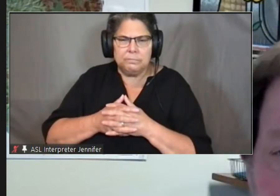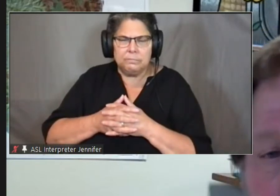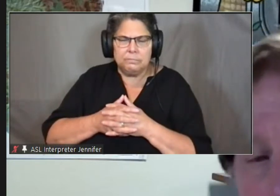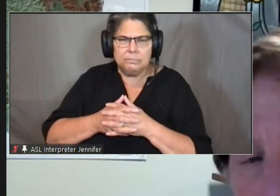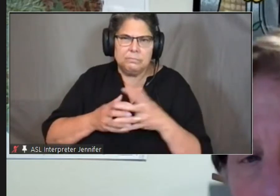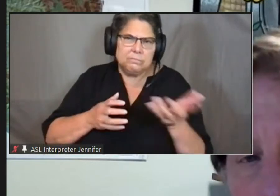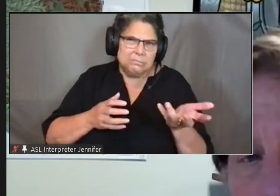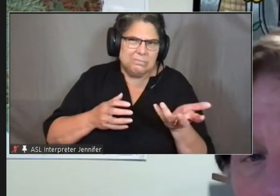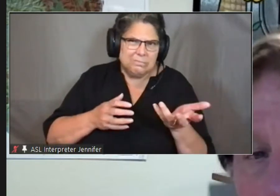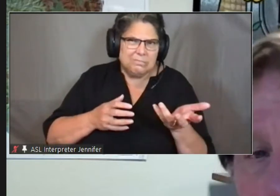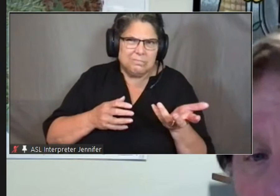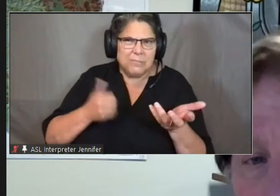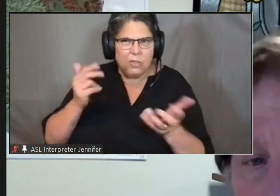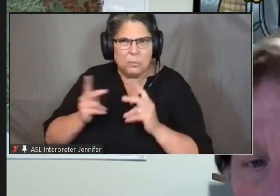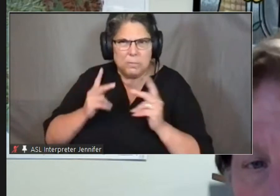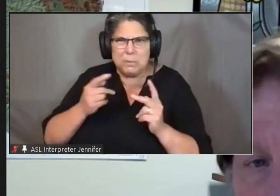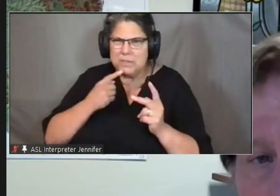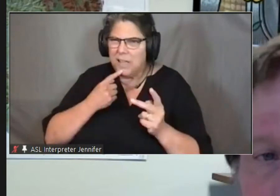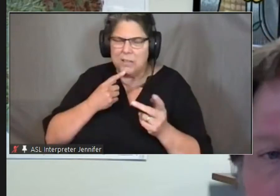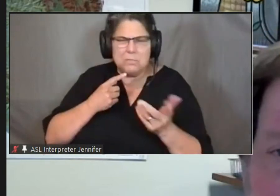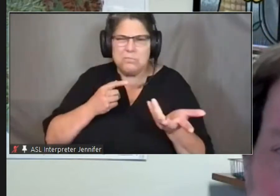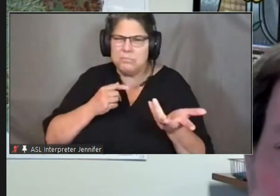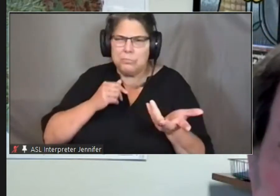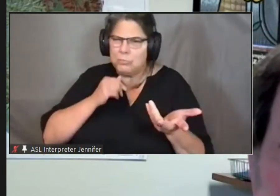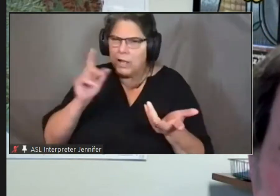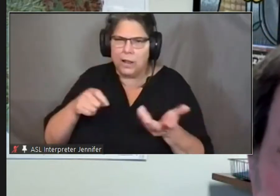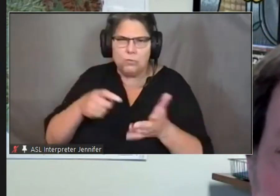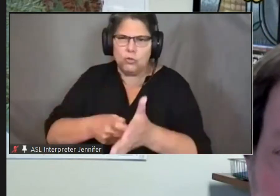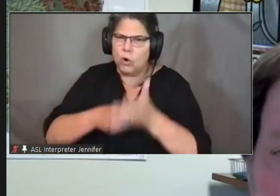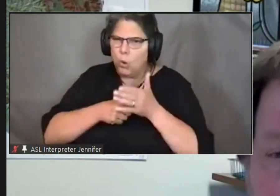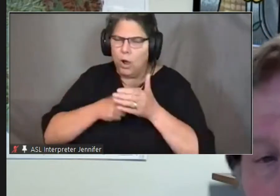advisories have said there'll be no more social distancing